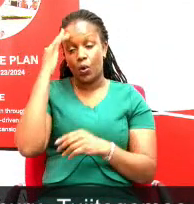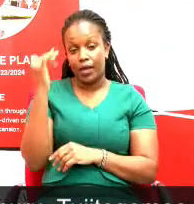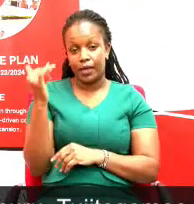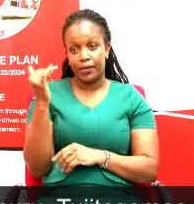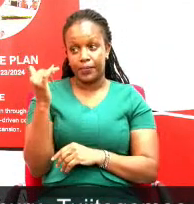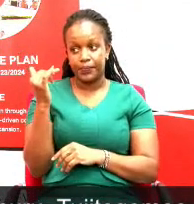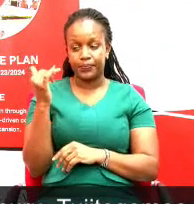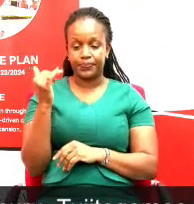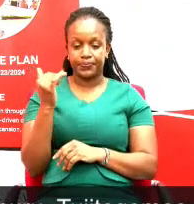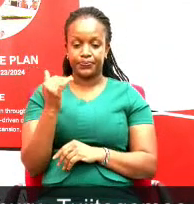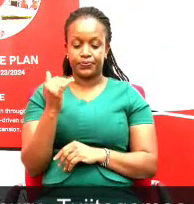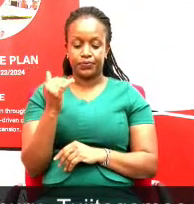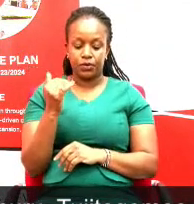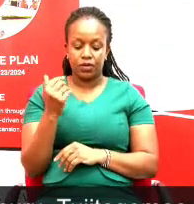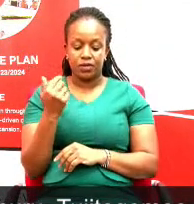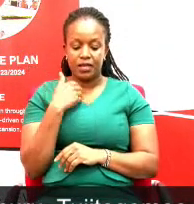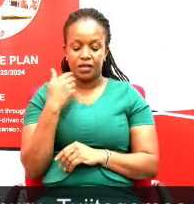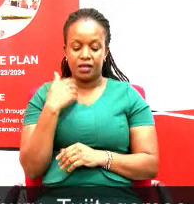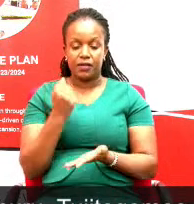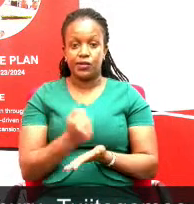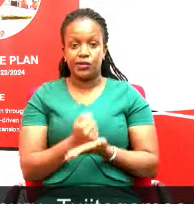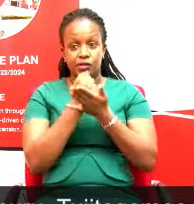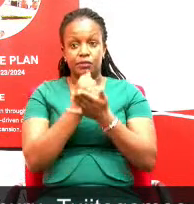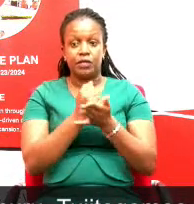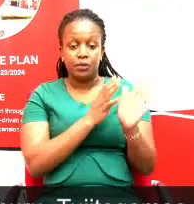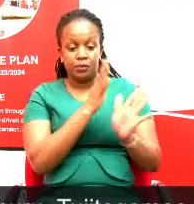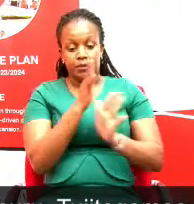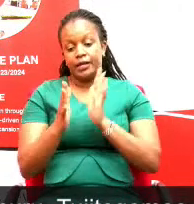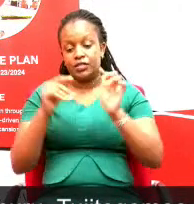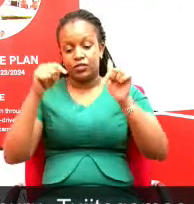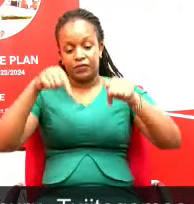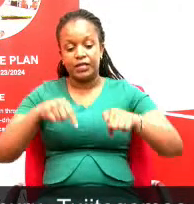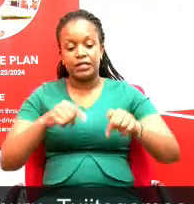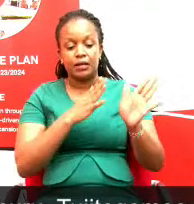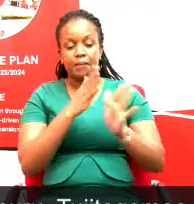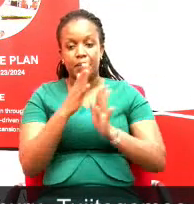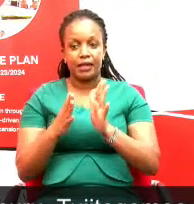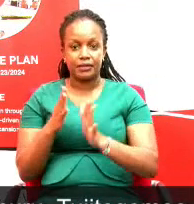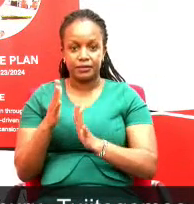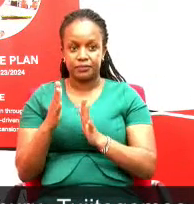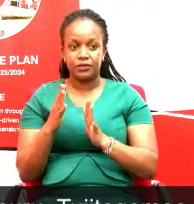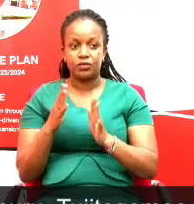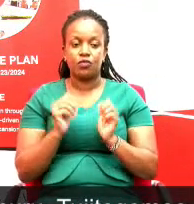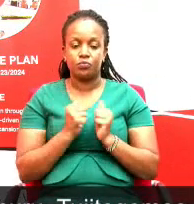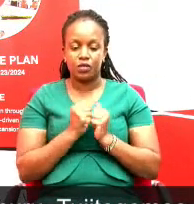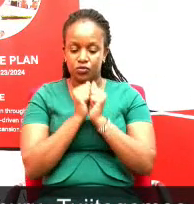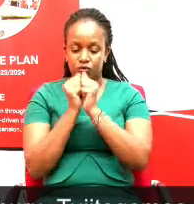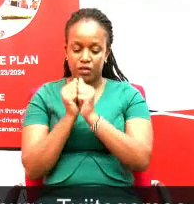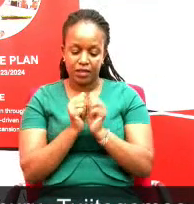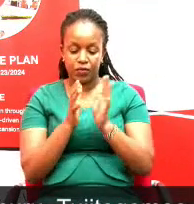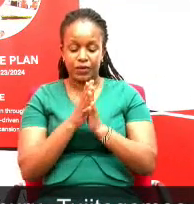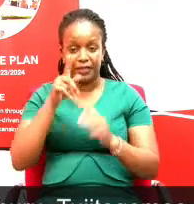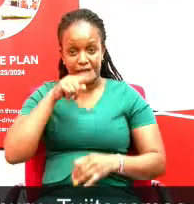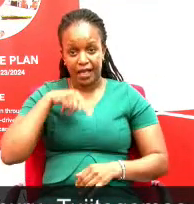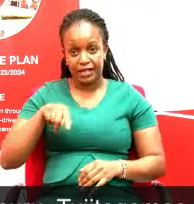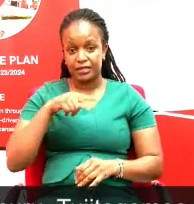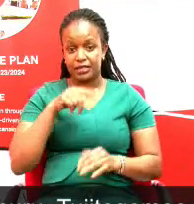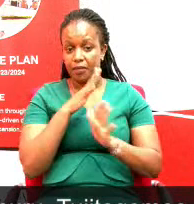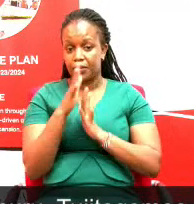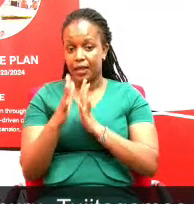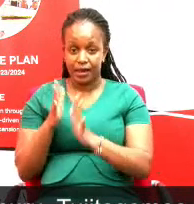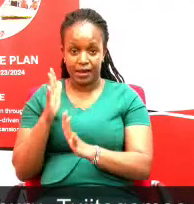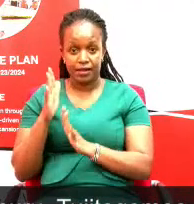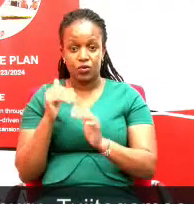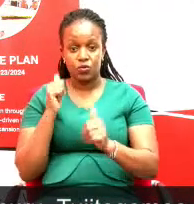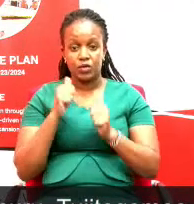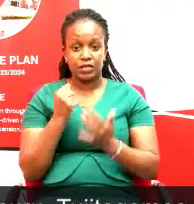because you've enabled the preparation of this plan. You worked with us along this journey that